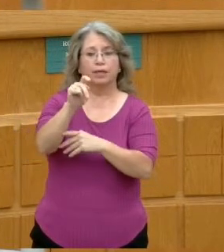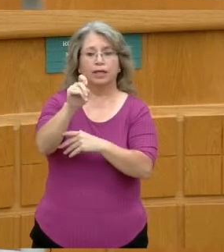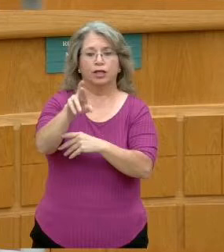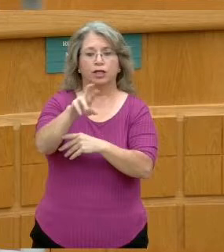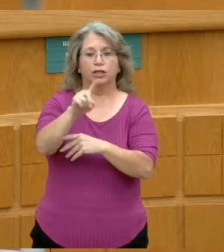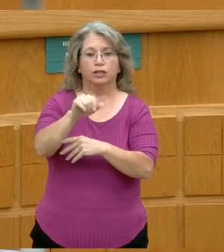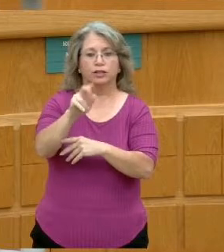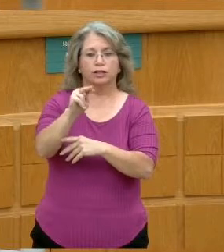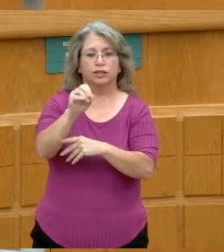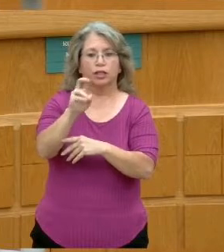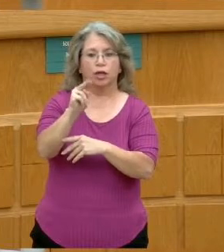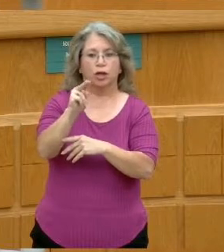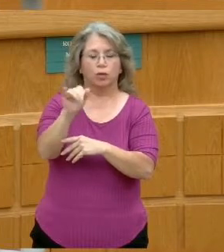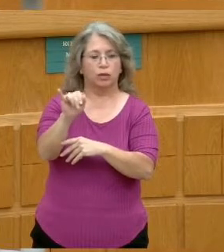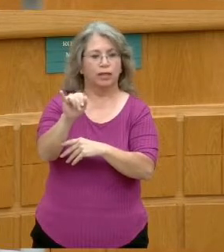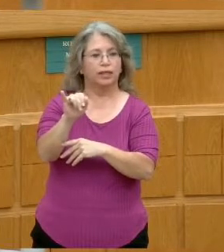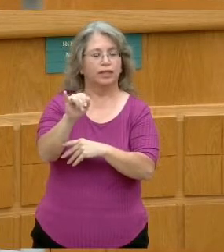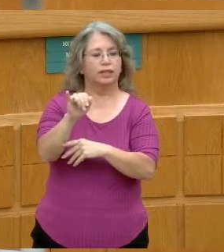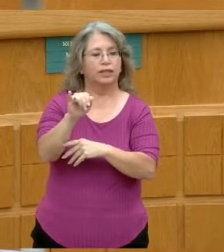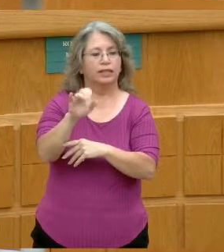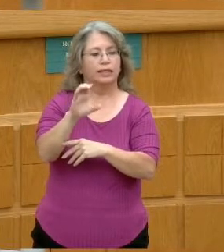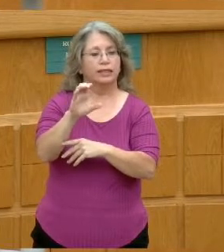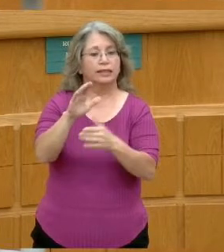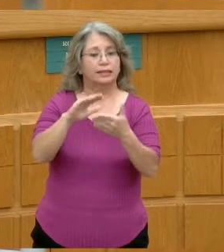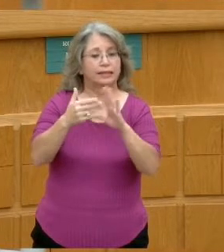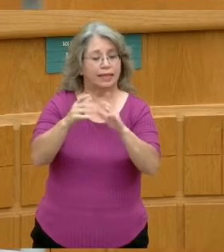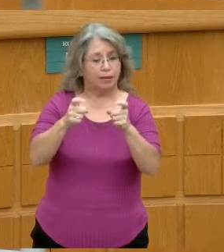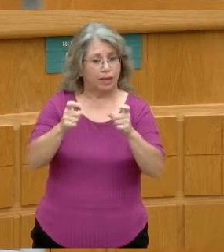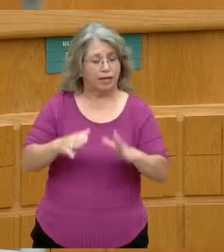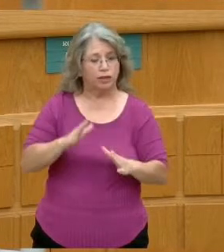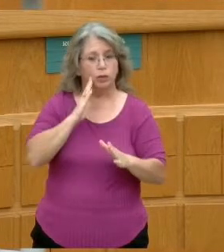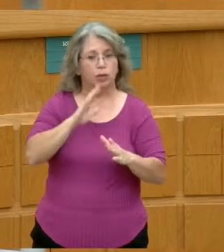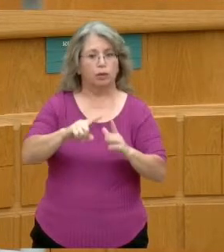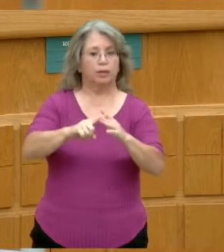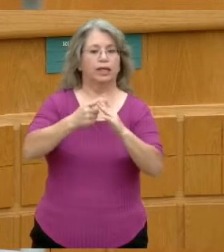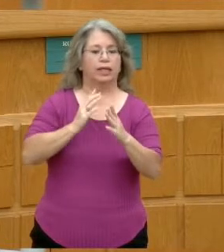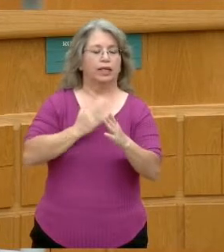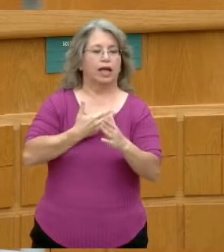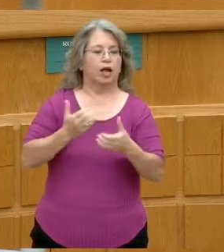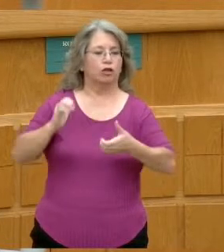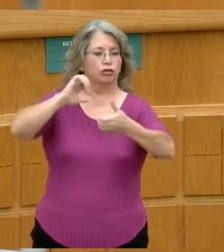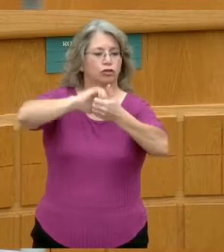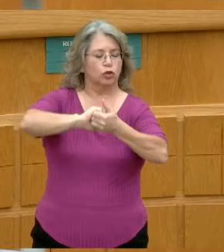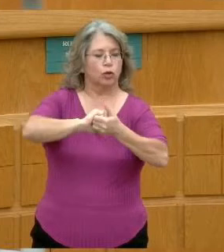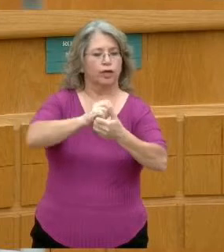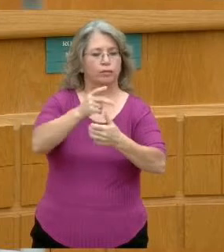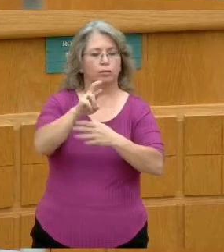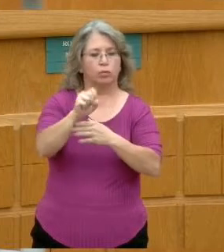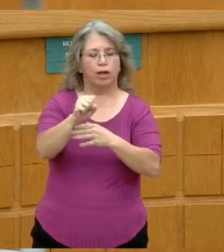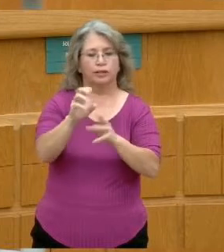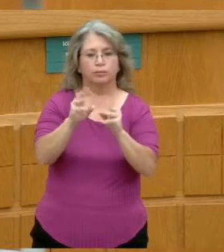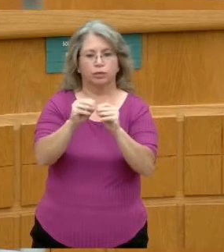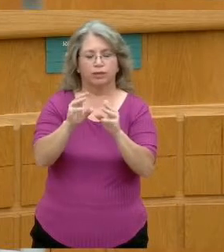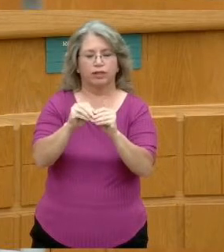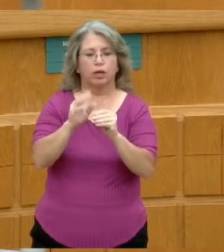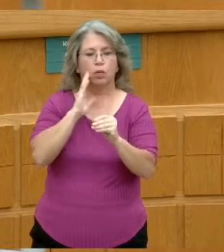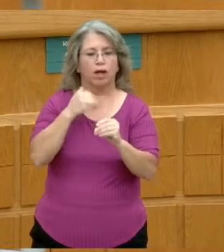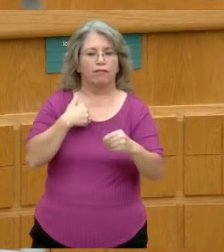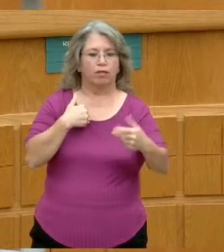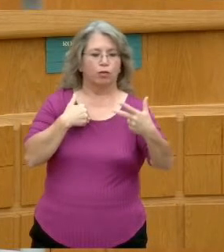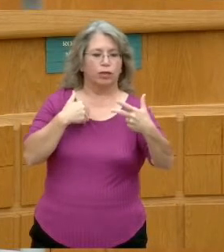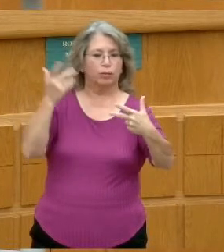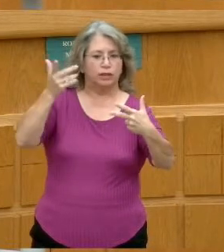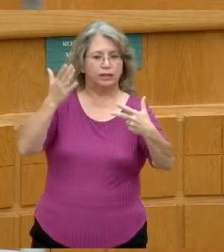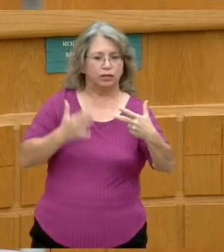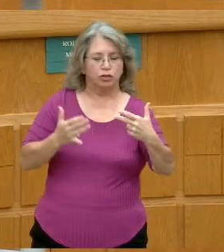begin our joint Nueces County City of Corpus Christi COVID-19 press briefing. There'll be three presenters today. It'll be